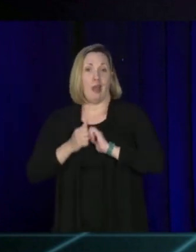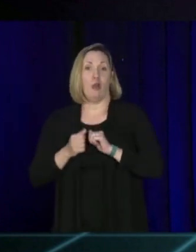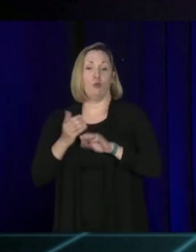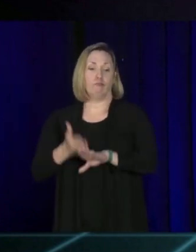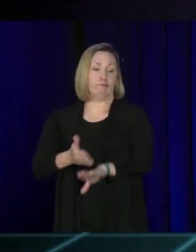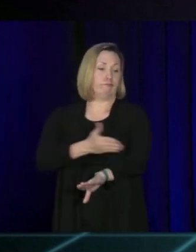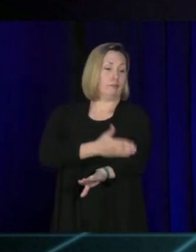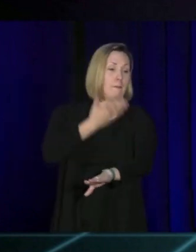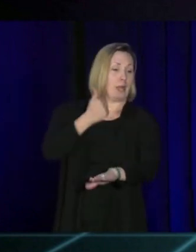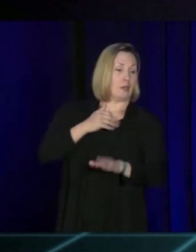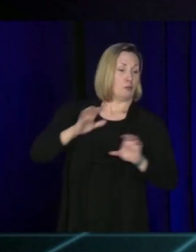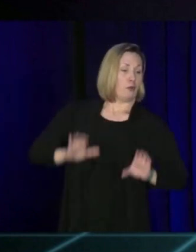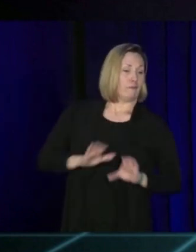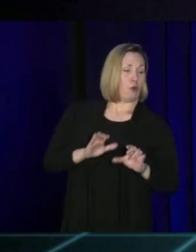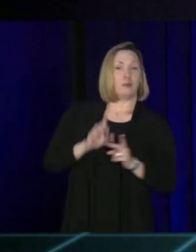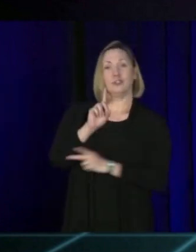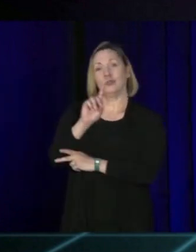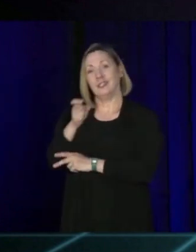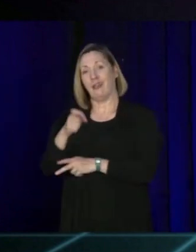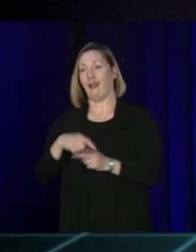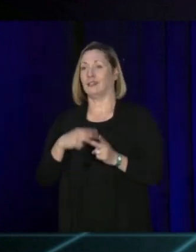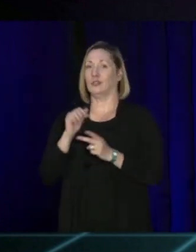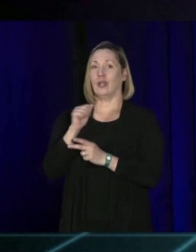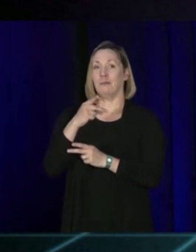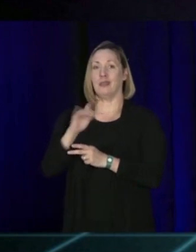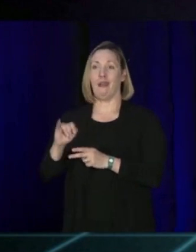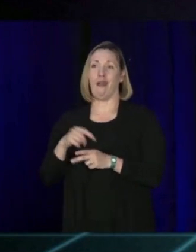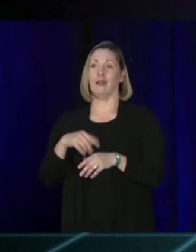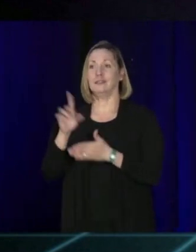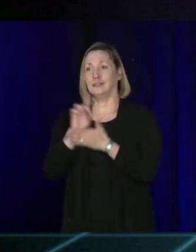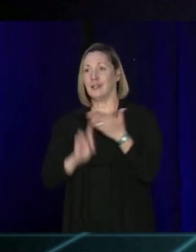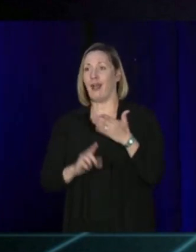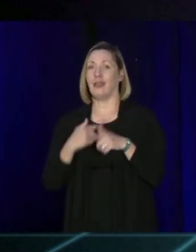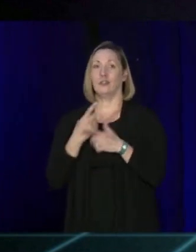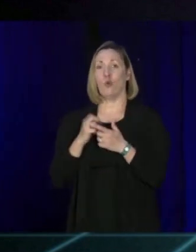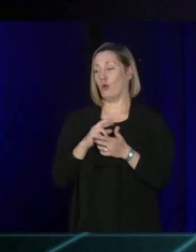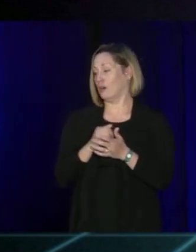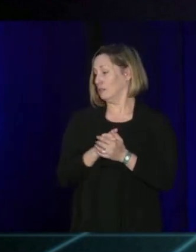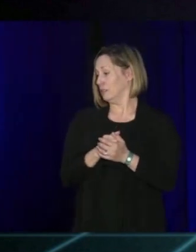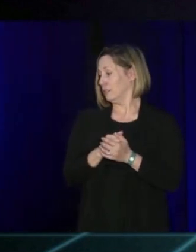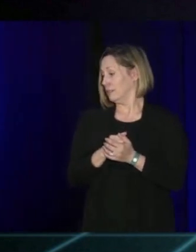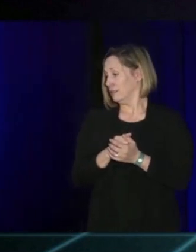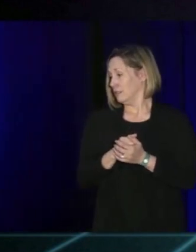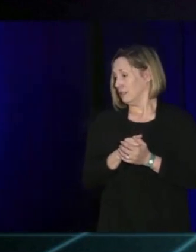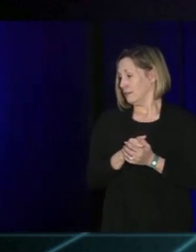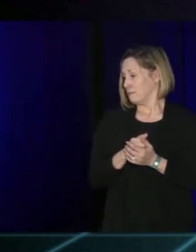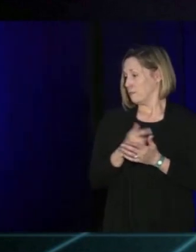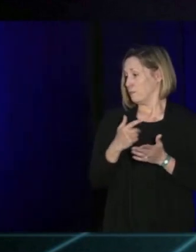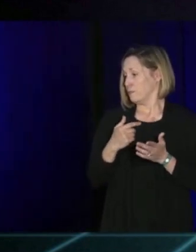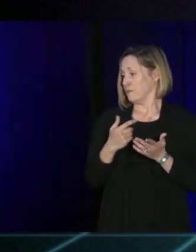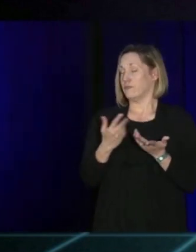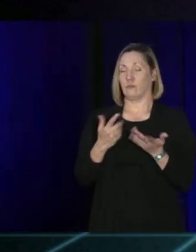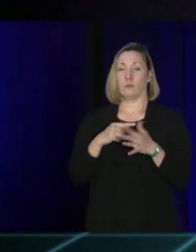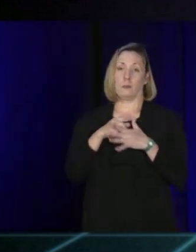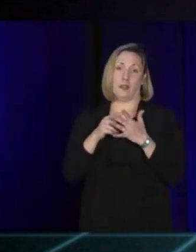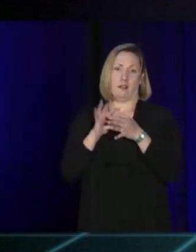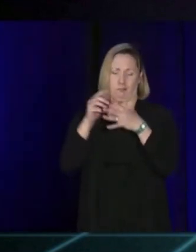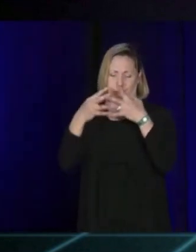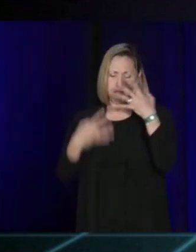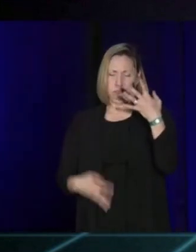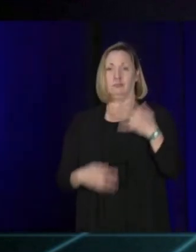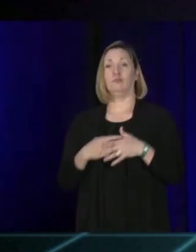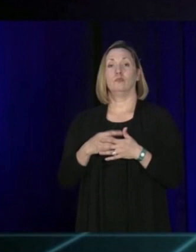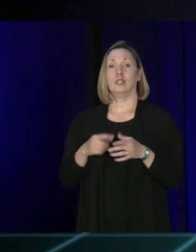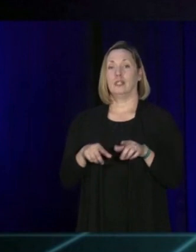performance, or DX, or API design, or even defaults. And I do connect this a lot with a post by